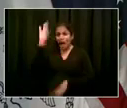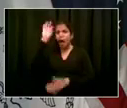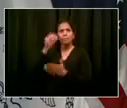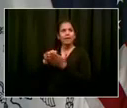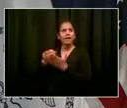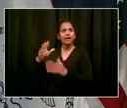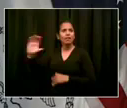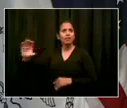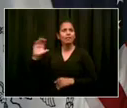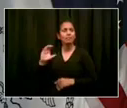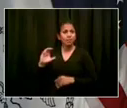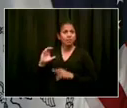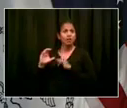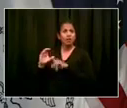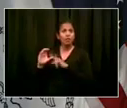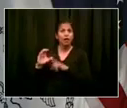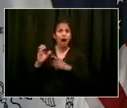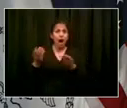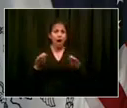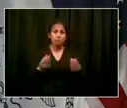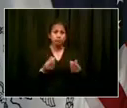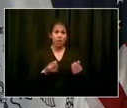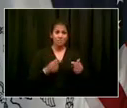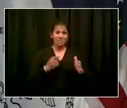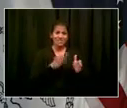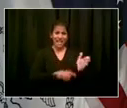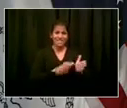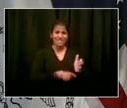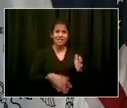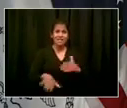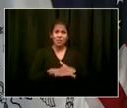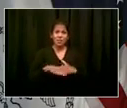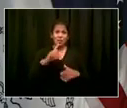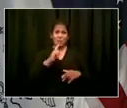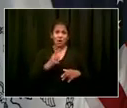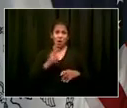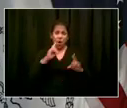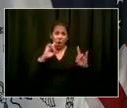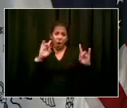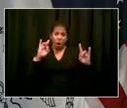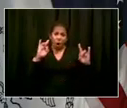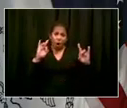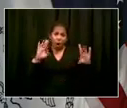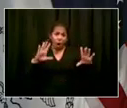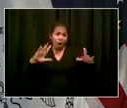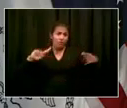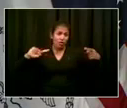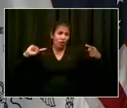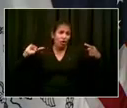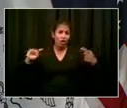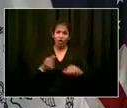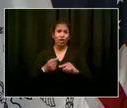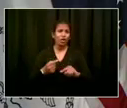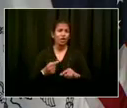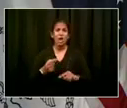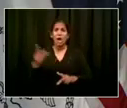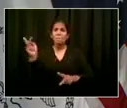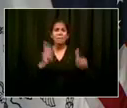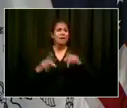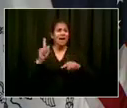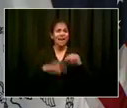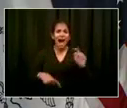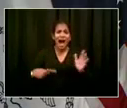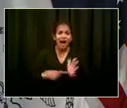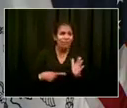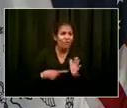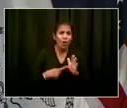absolutely horrible. That property tax increase, people can't afford a property tax increase in this city. No way, no how.